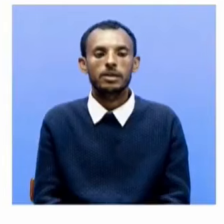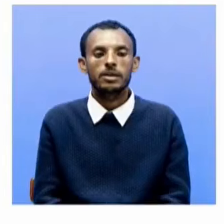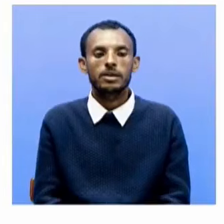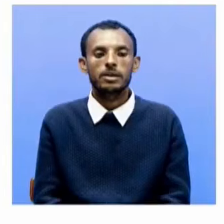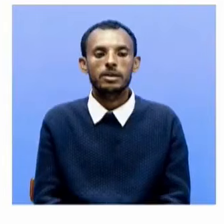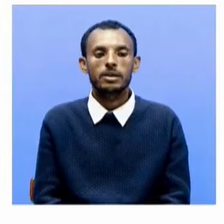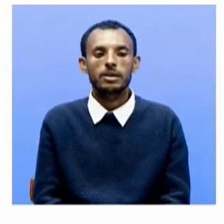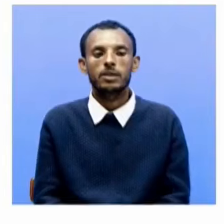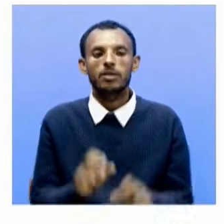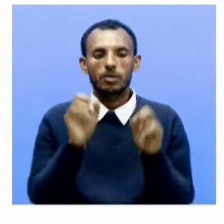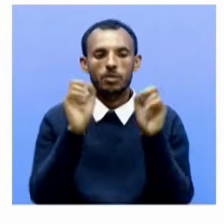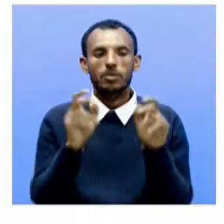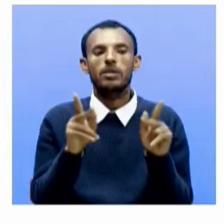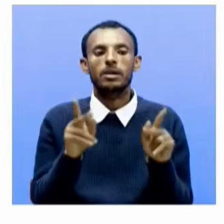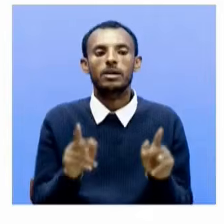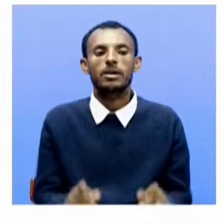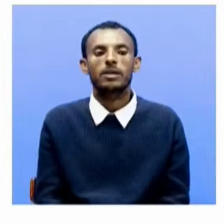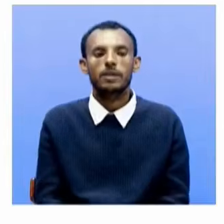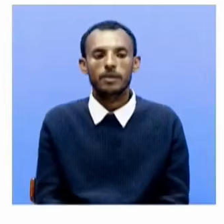Okay.